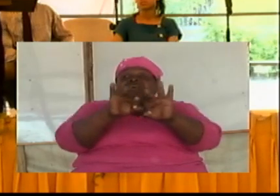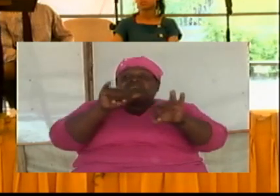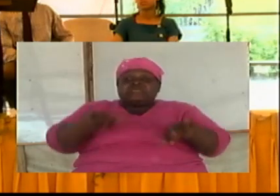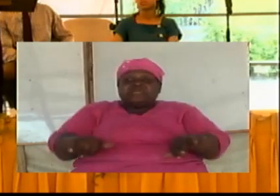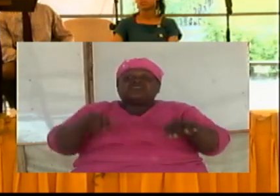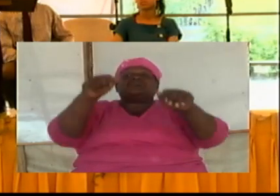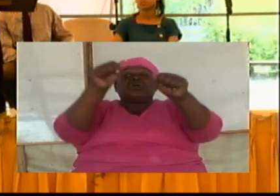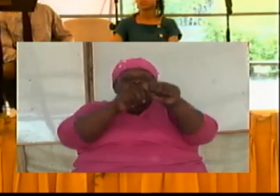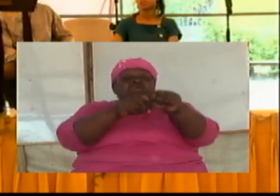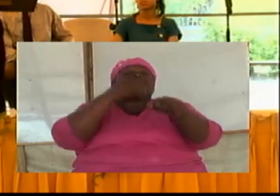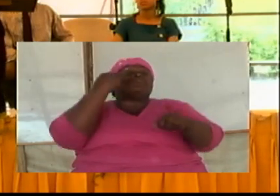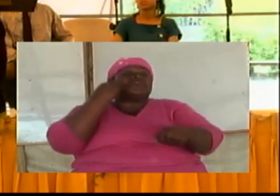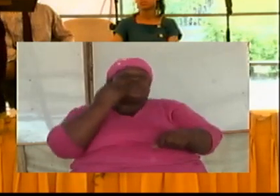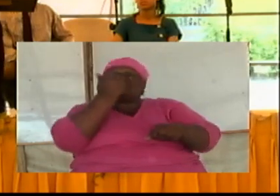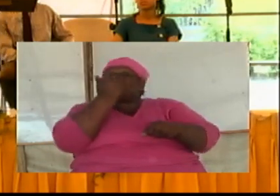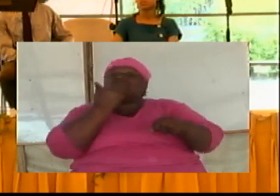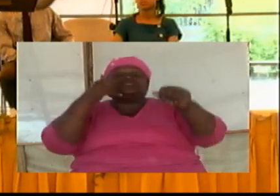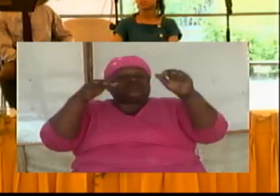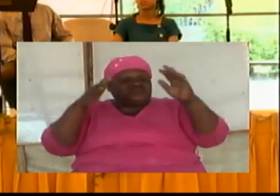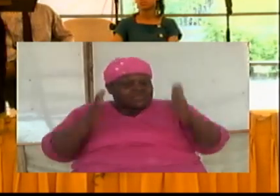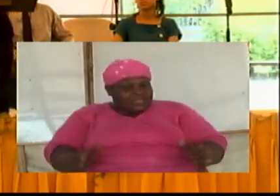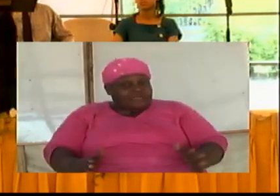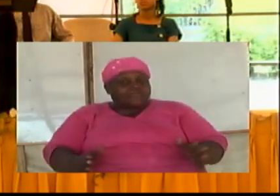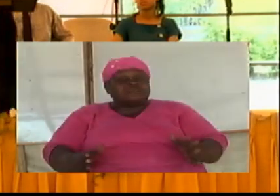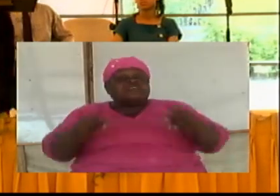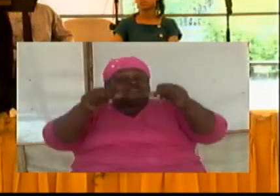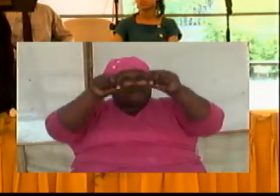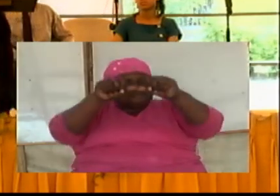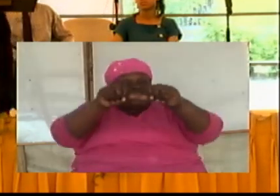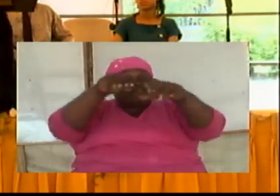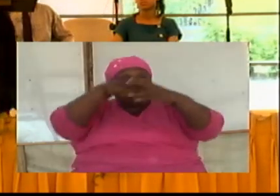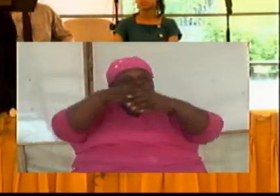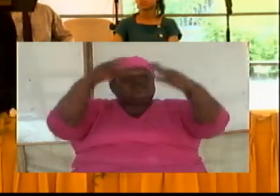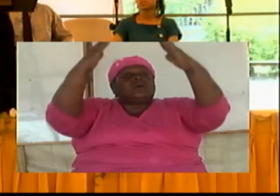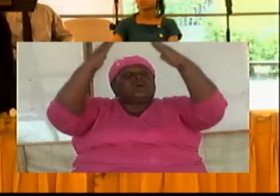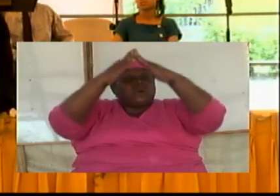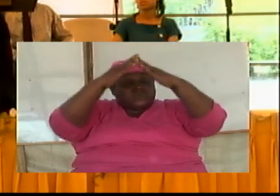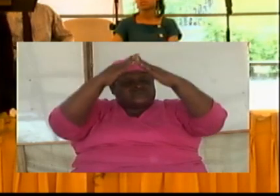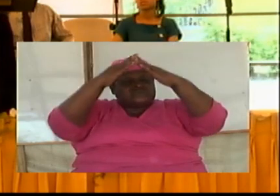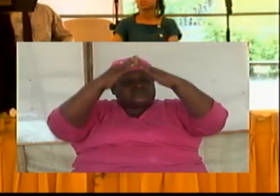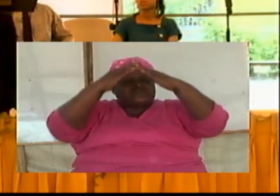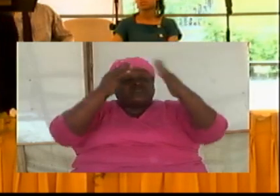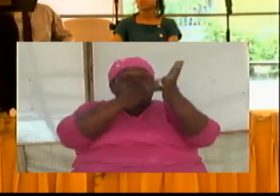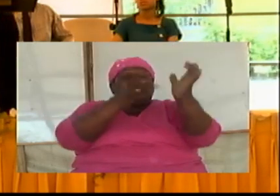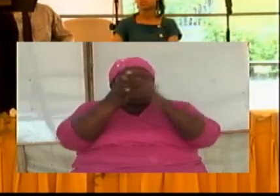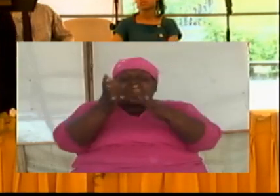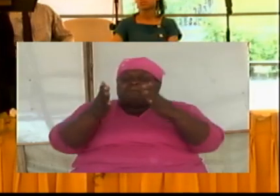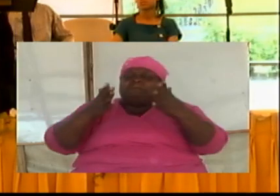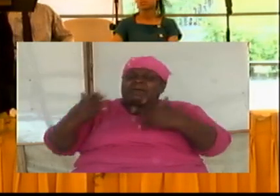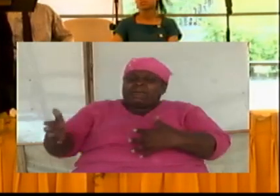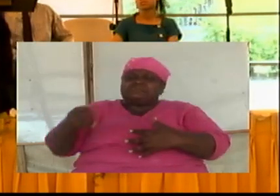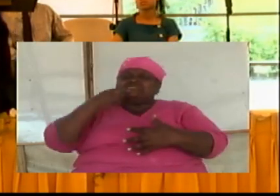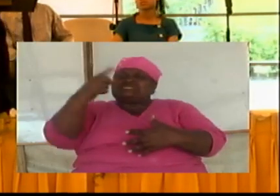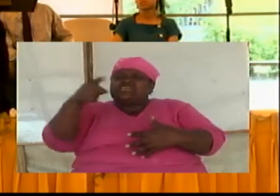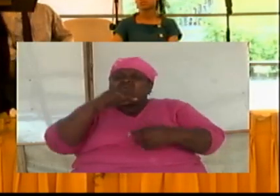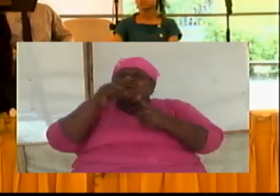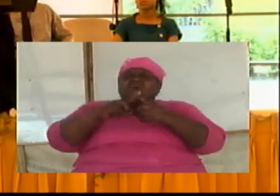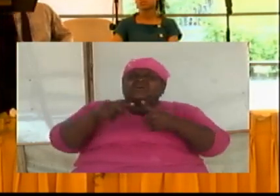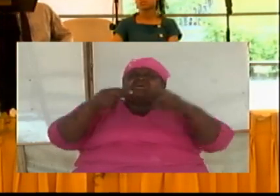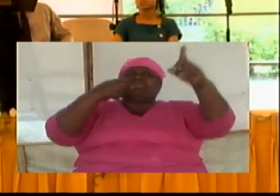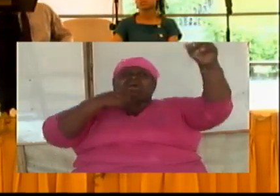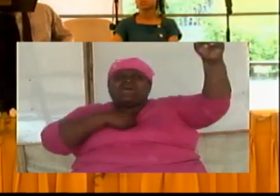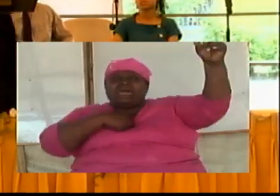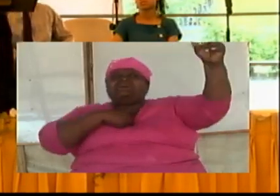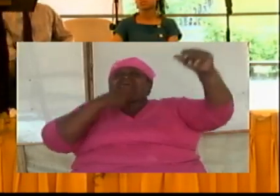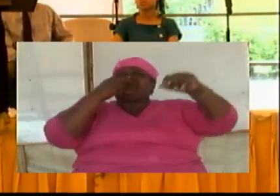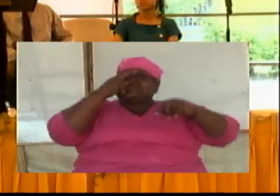every Israelite remain in the house. Hallelujah. The Bible said that he said, when I see the blood, then